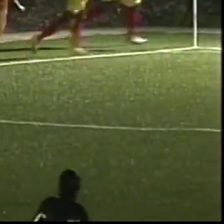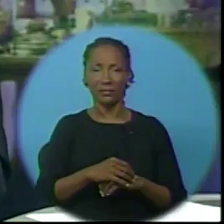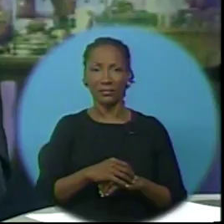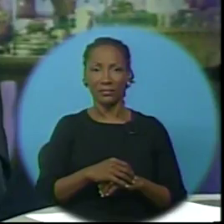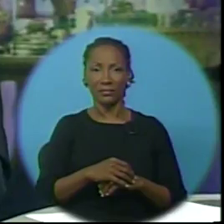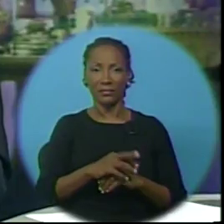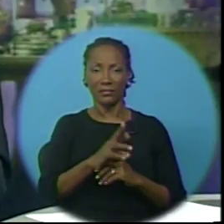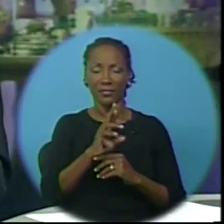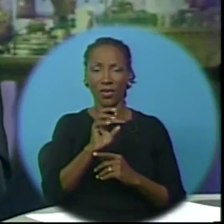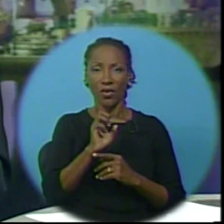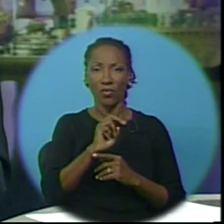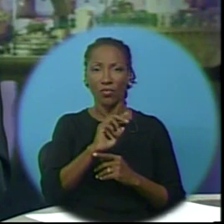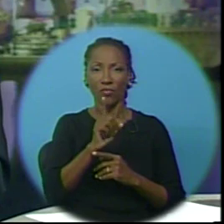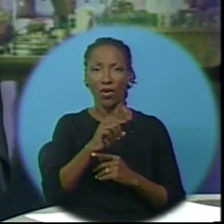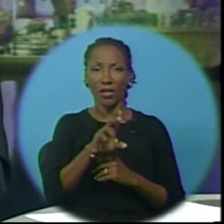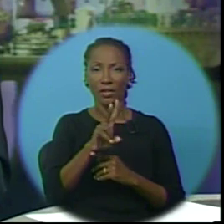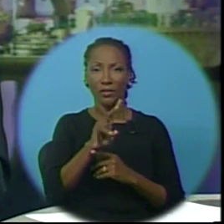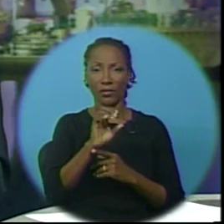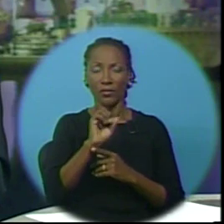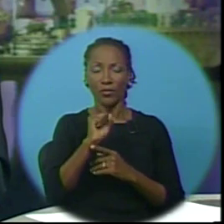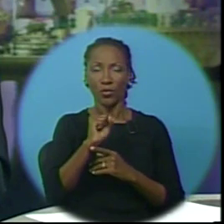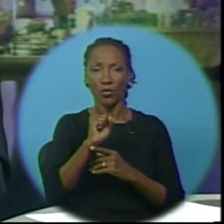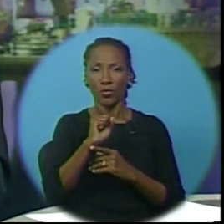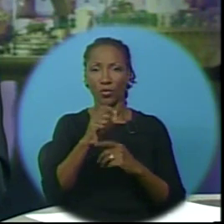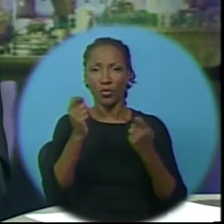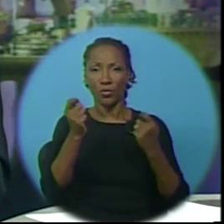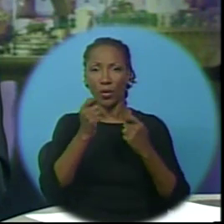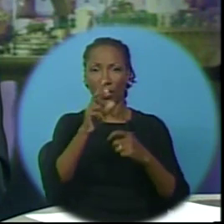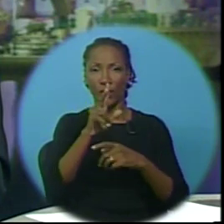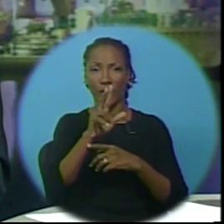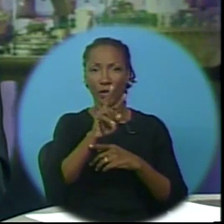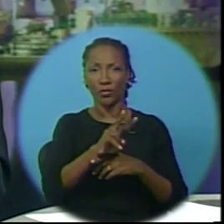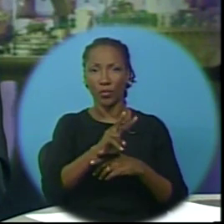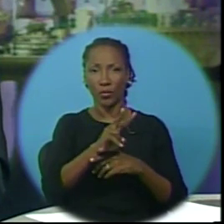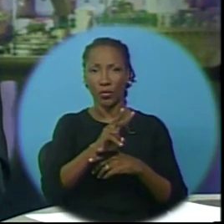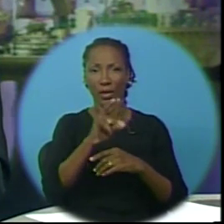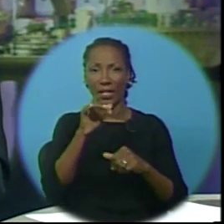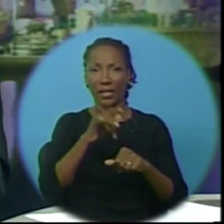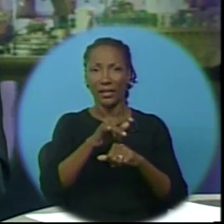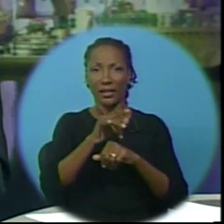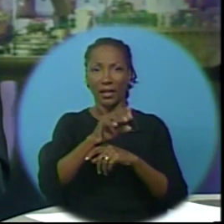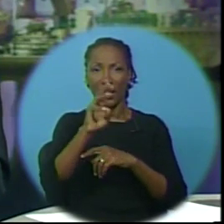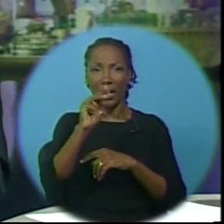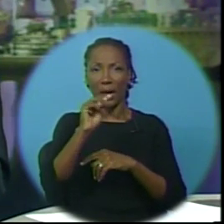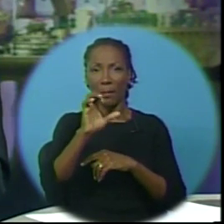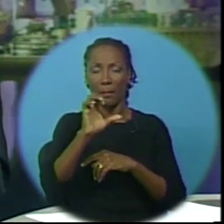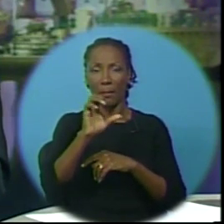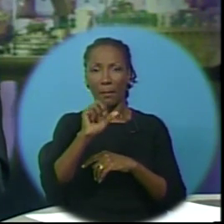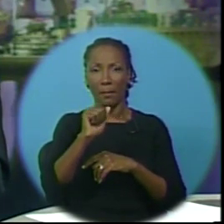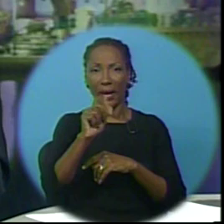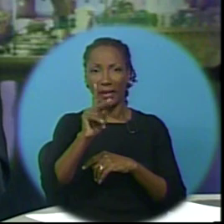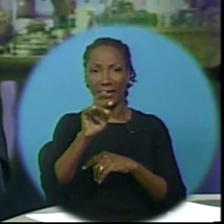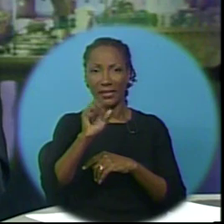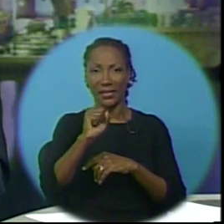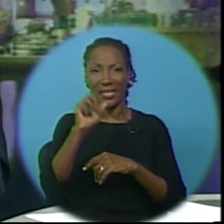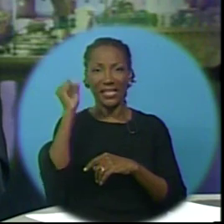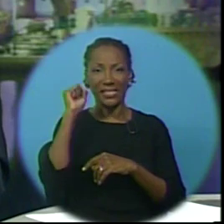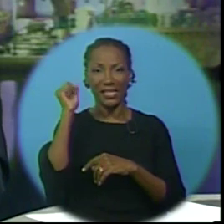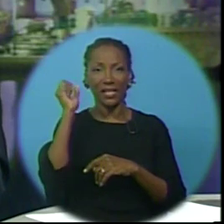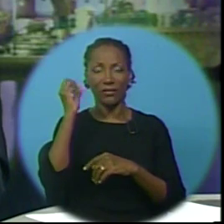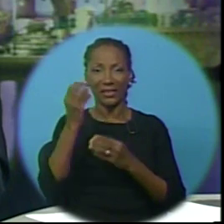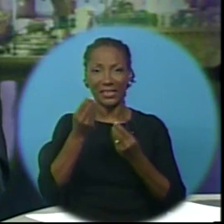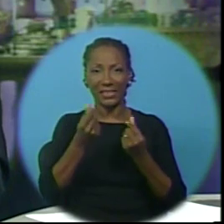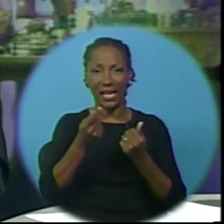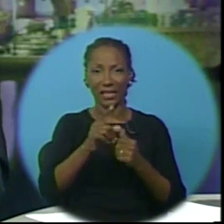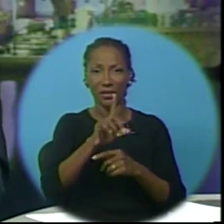Sports. Well, thanks, Shane. And in the earlier game, Mackinson, Bredens Hill and Silver Sands played to a 1-1 draw. Jabari